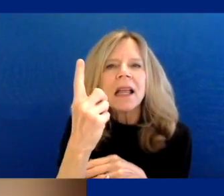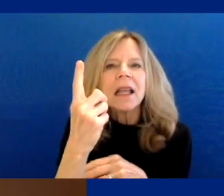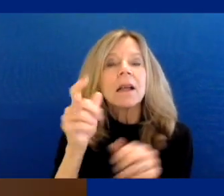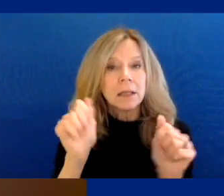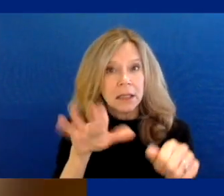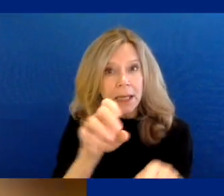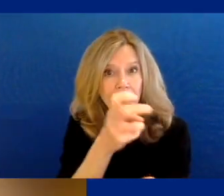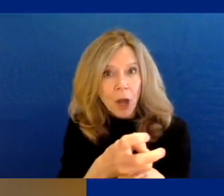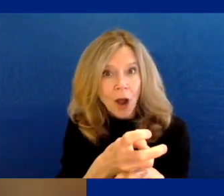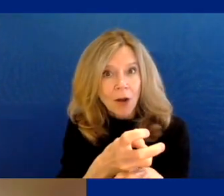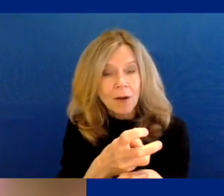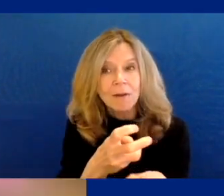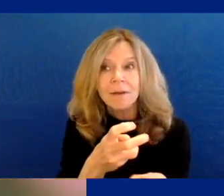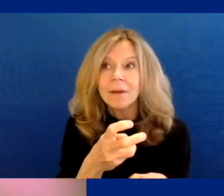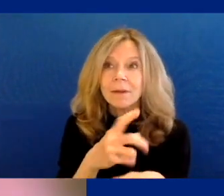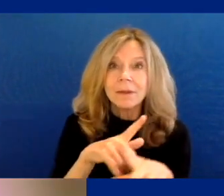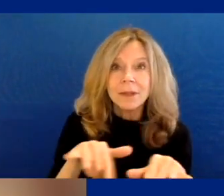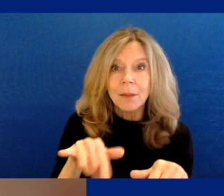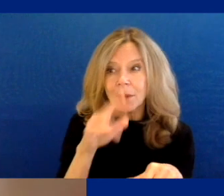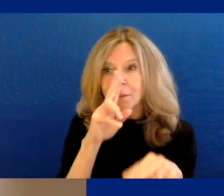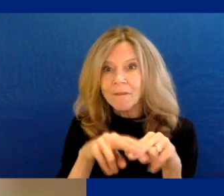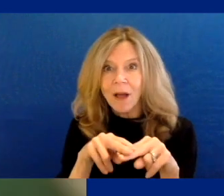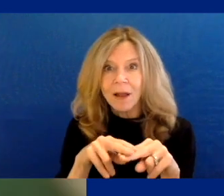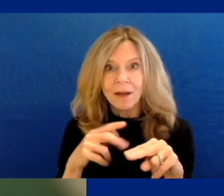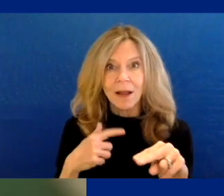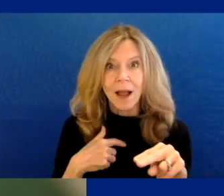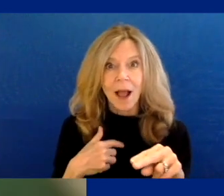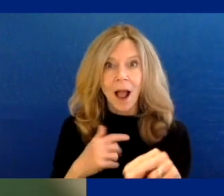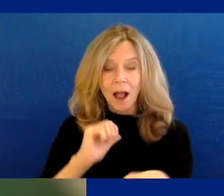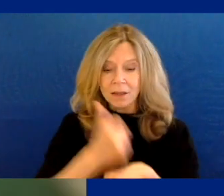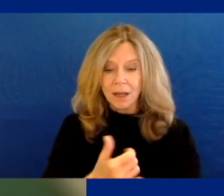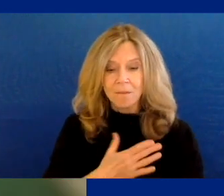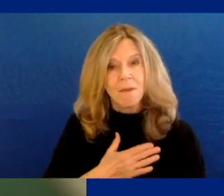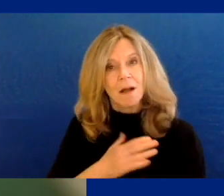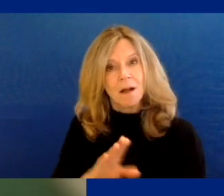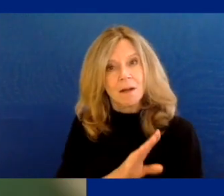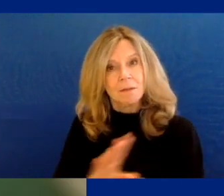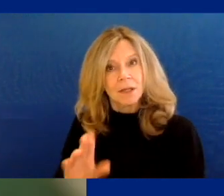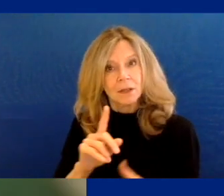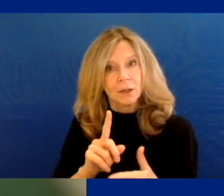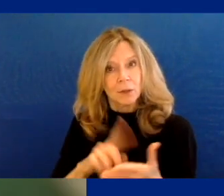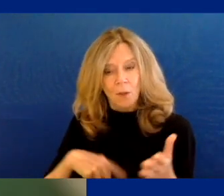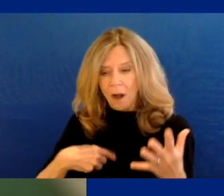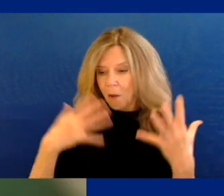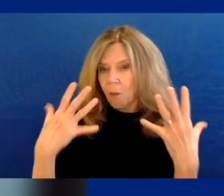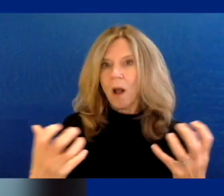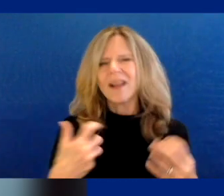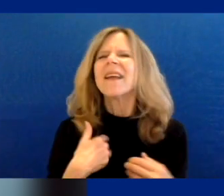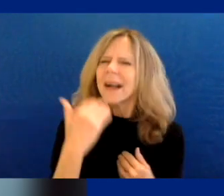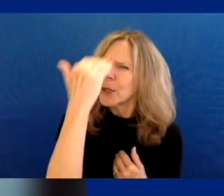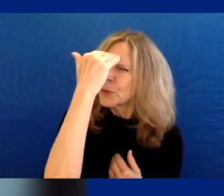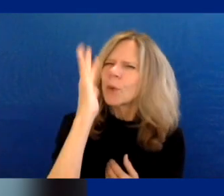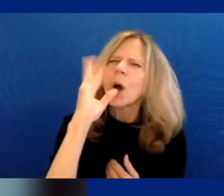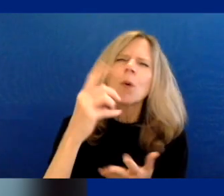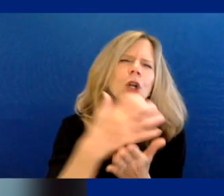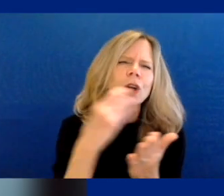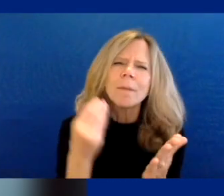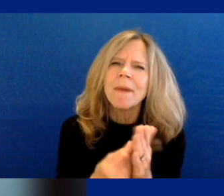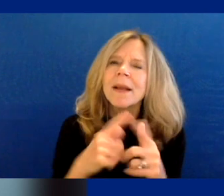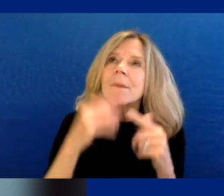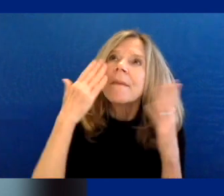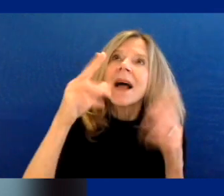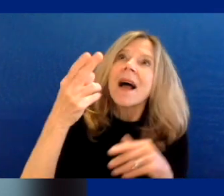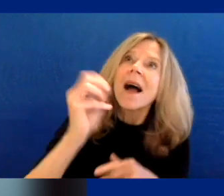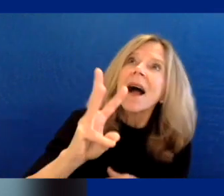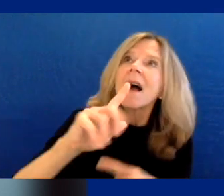yes, that's hard, but it's also a little fun because I have my own business and I can make money however I want. I knew I was gonna make money, but I was just I don't